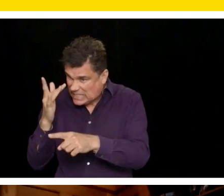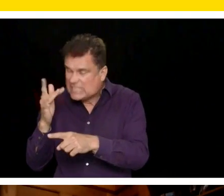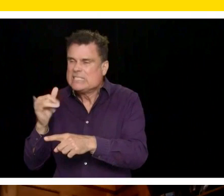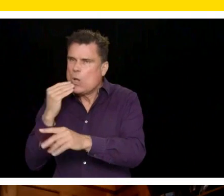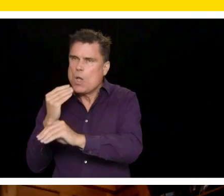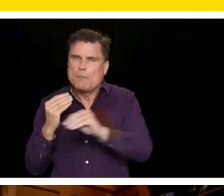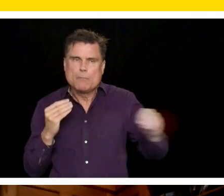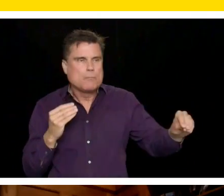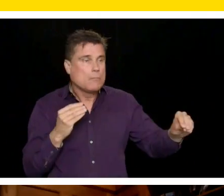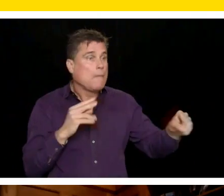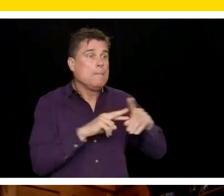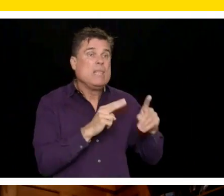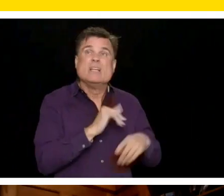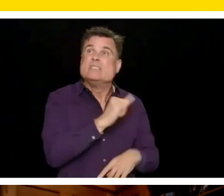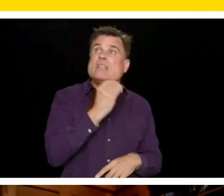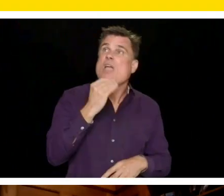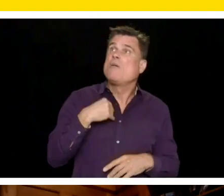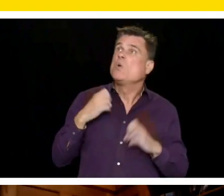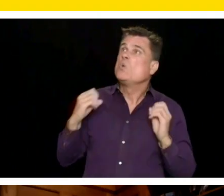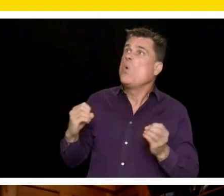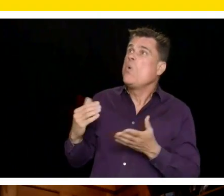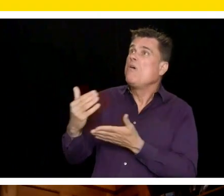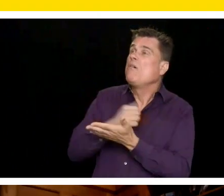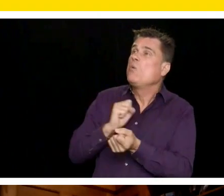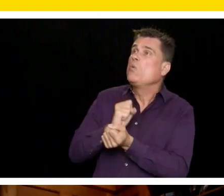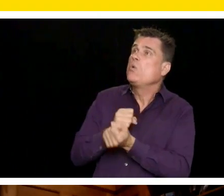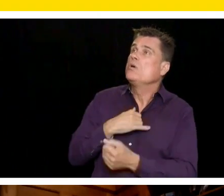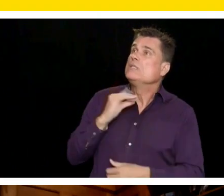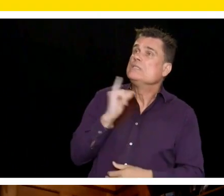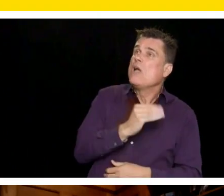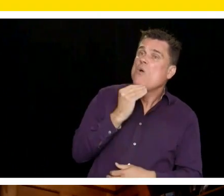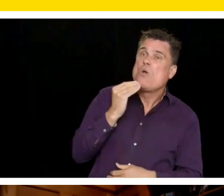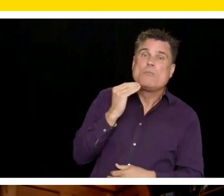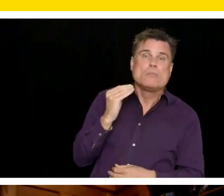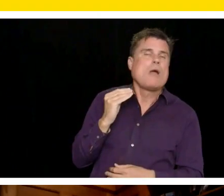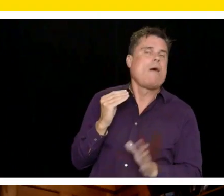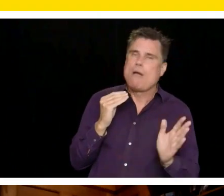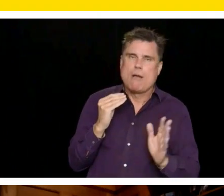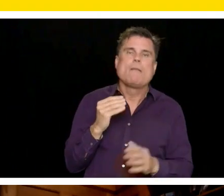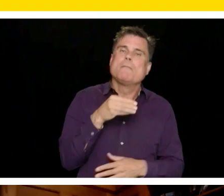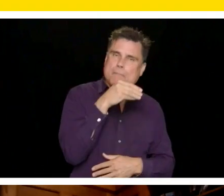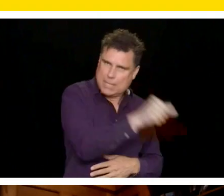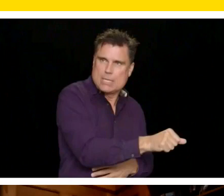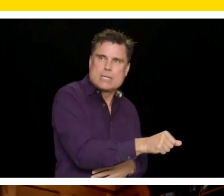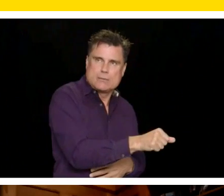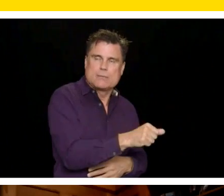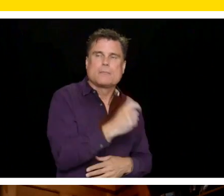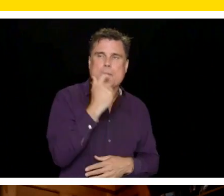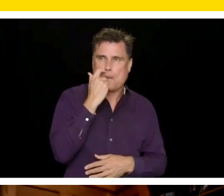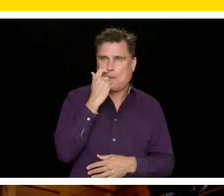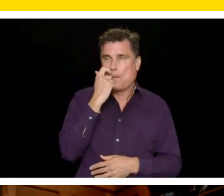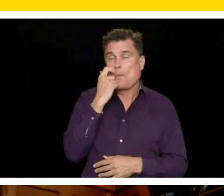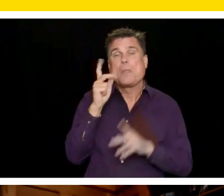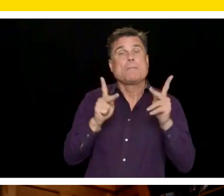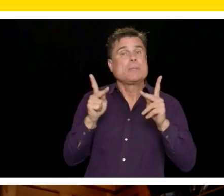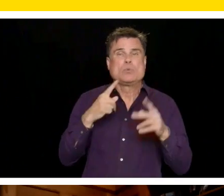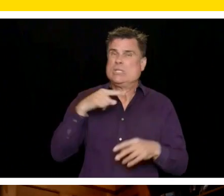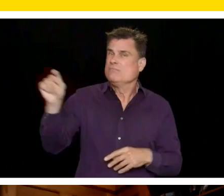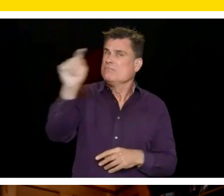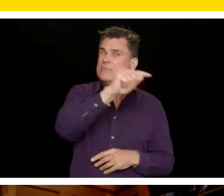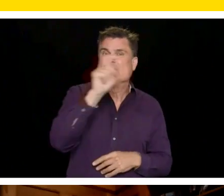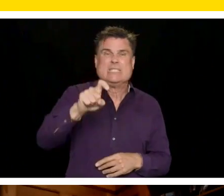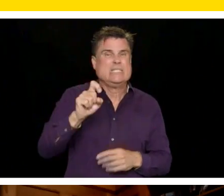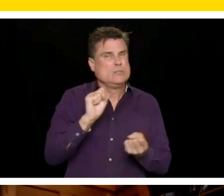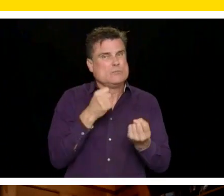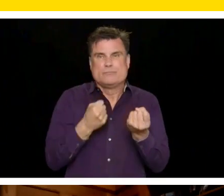need to go home and get better and to make sure that we're not spreading COVID-19. No, thank you very